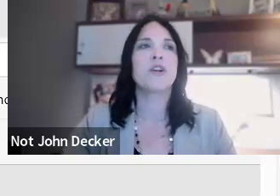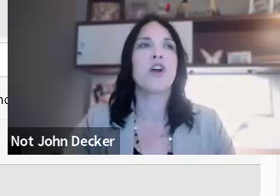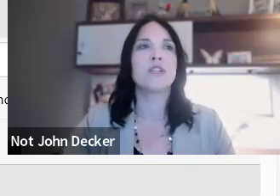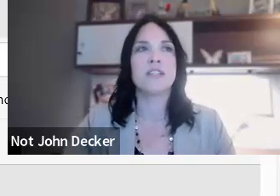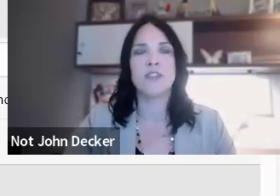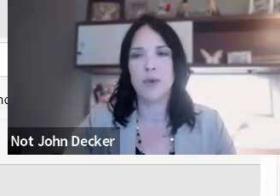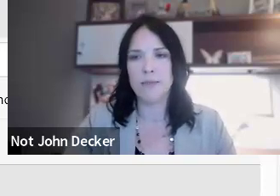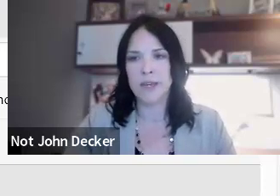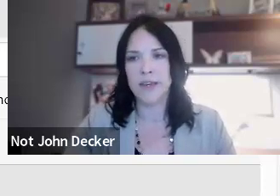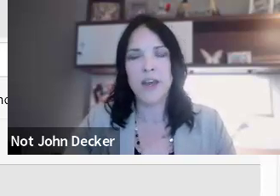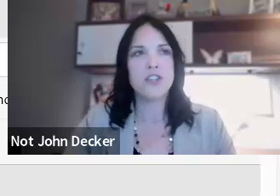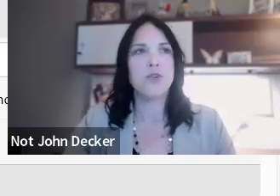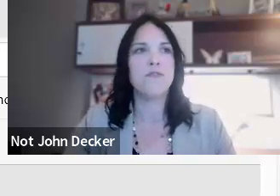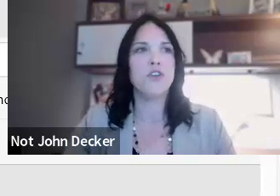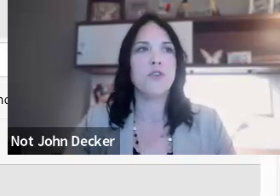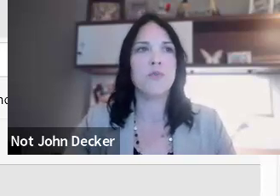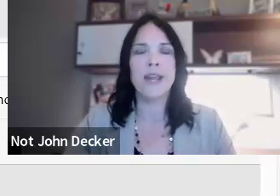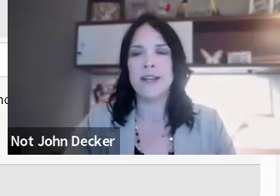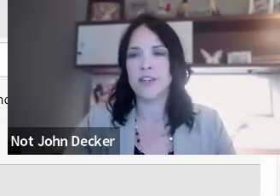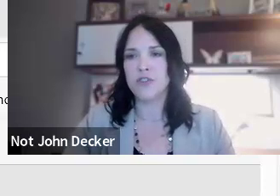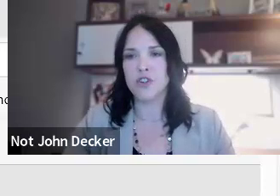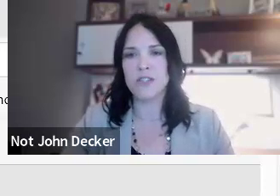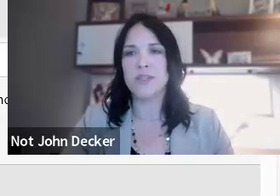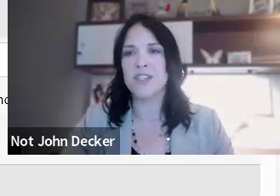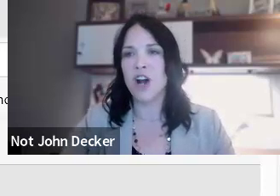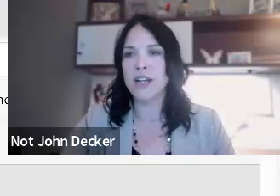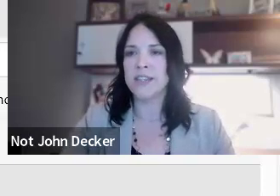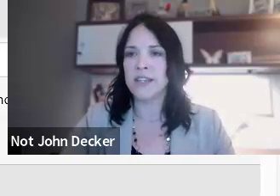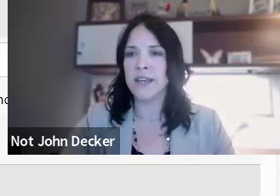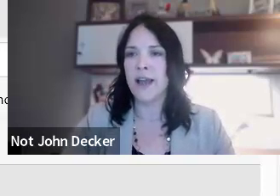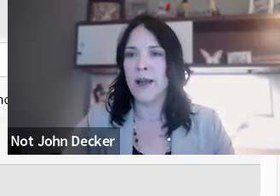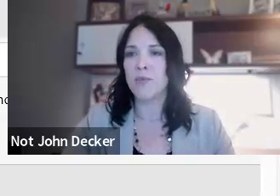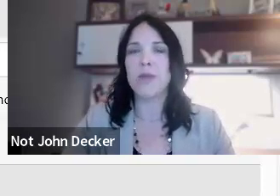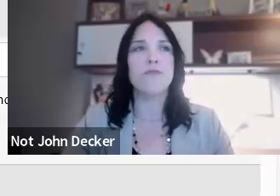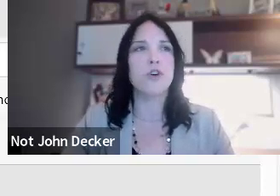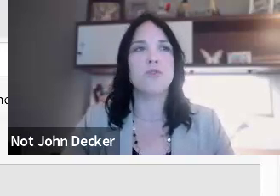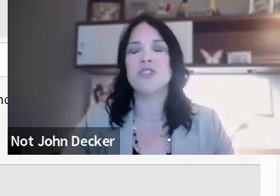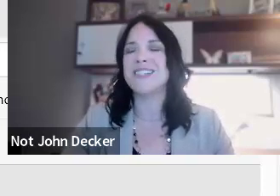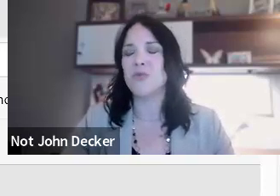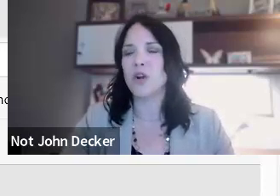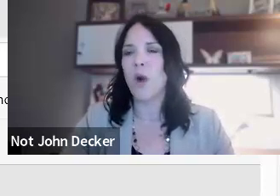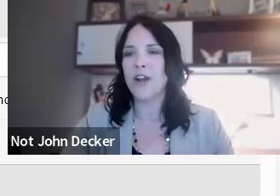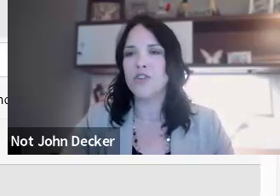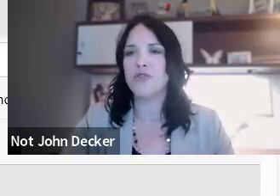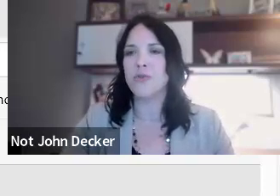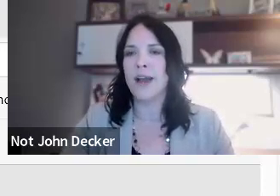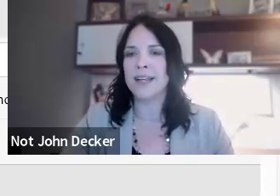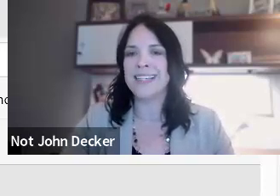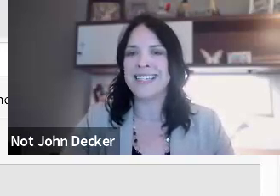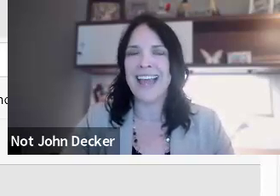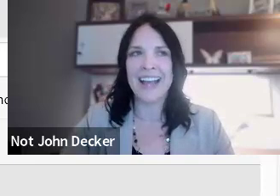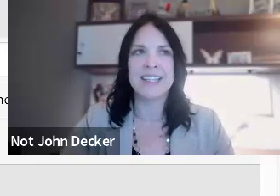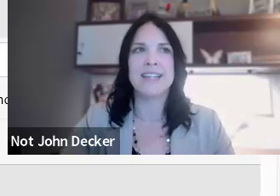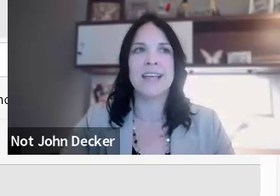requirements. So regardless of QIP. So if your rate and your service was not in the rate reform, you're still required